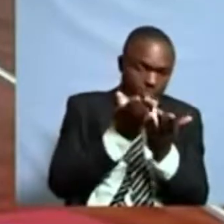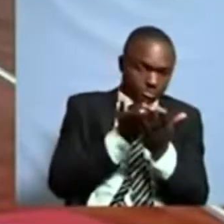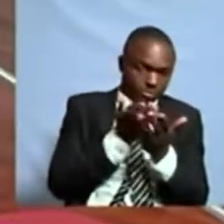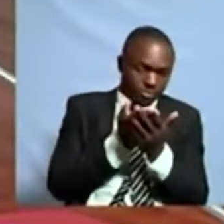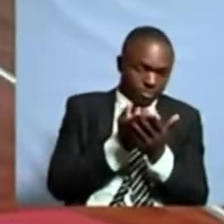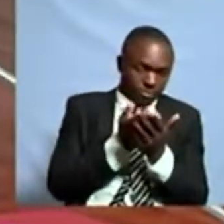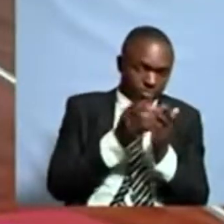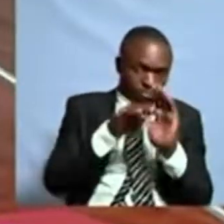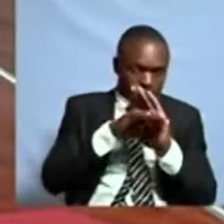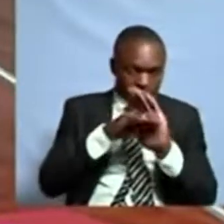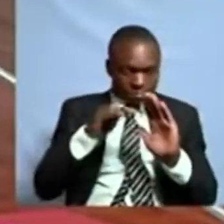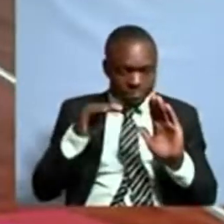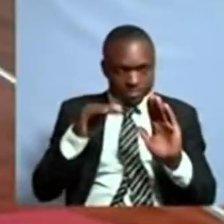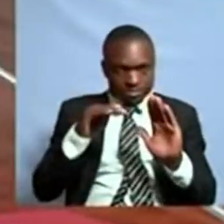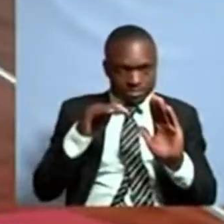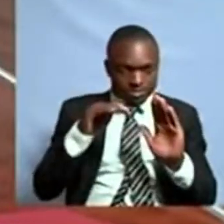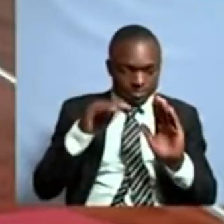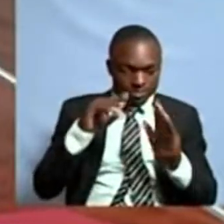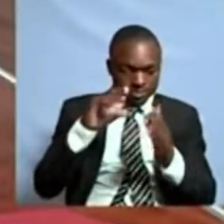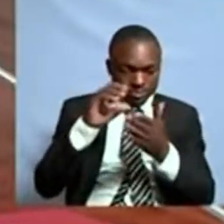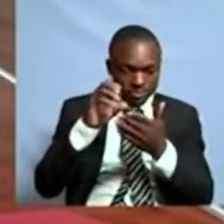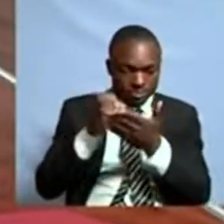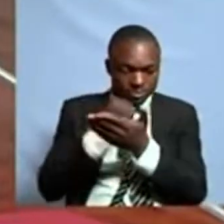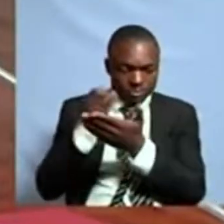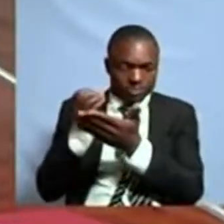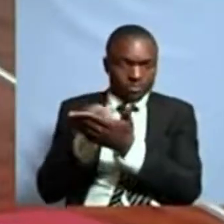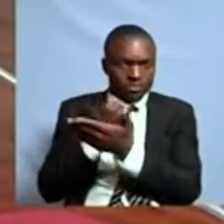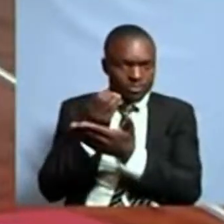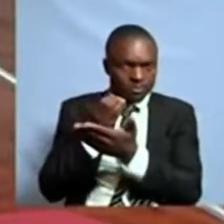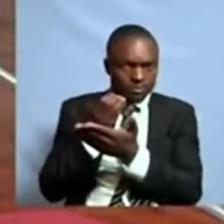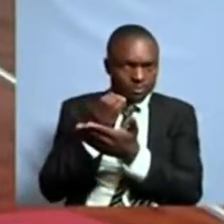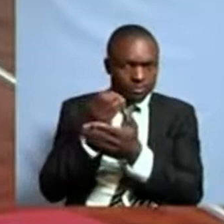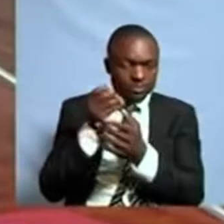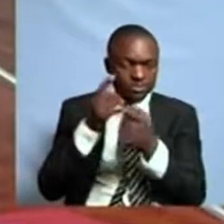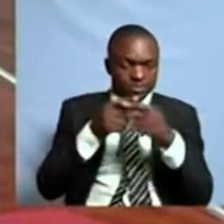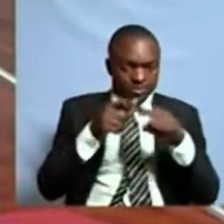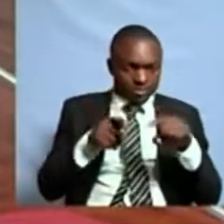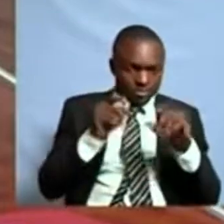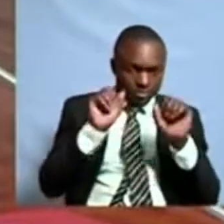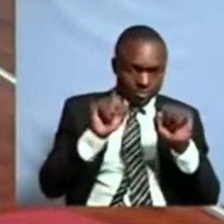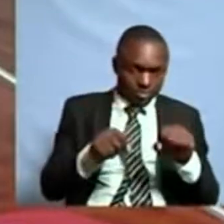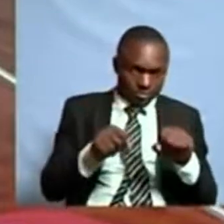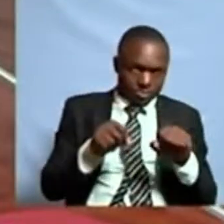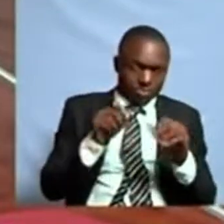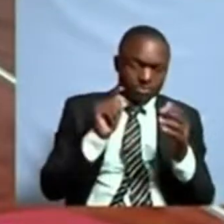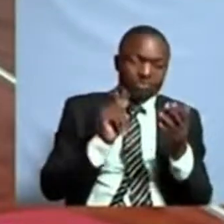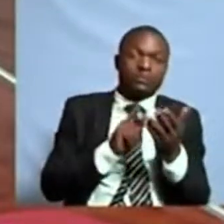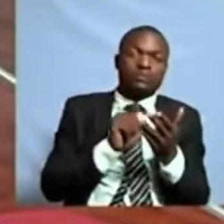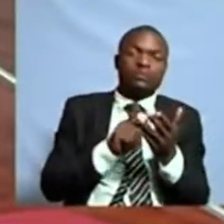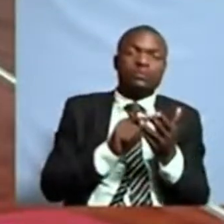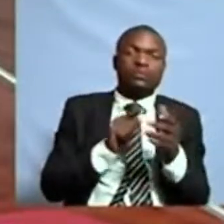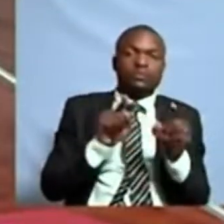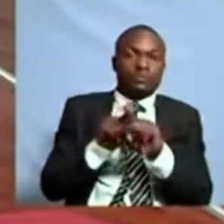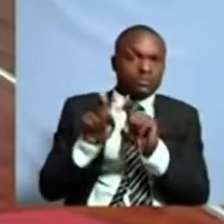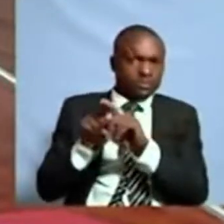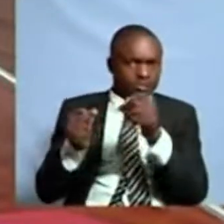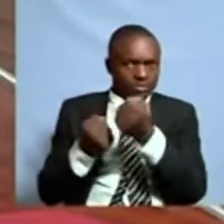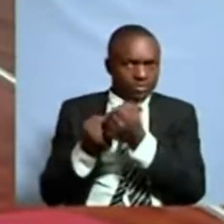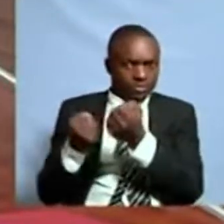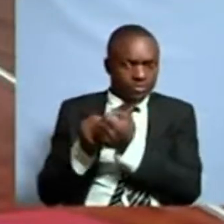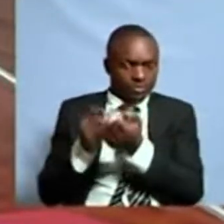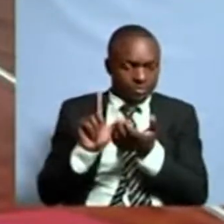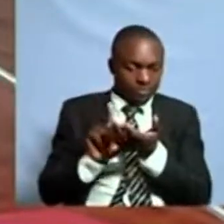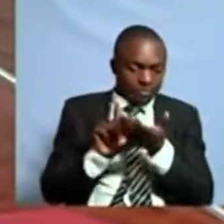partial withdrawal go through. But we are saying, can it be also supported with a loan